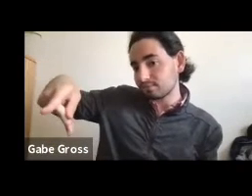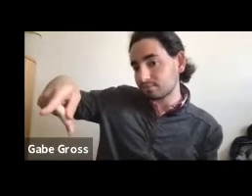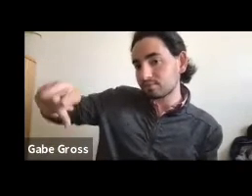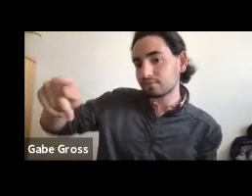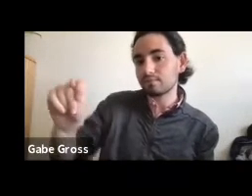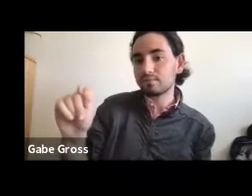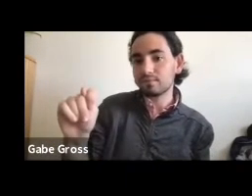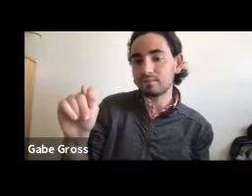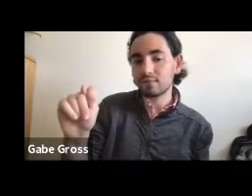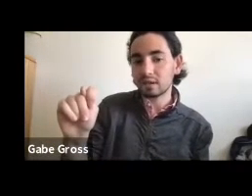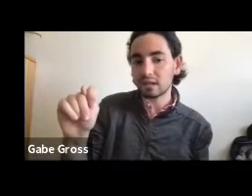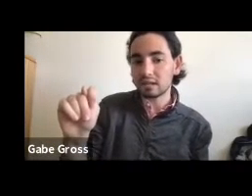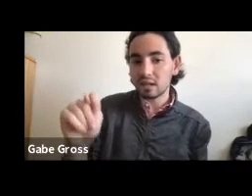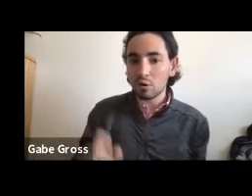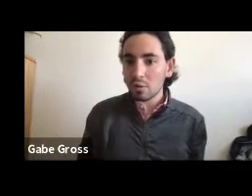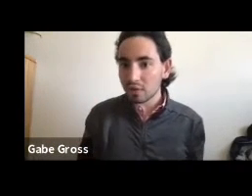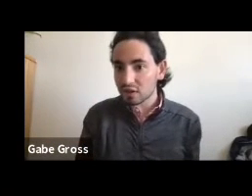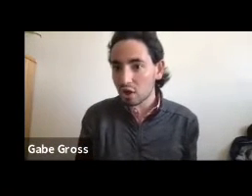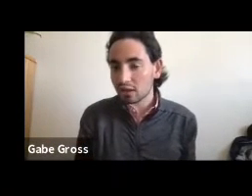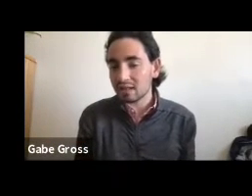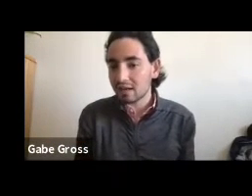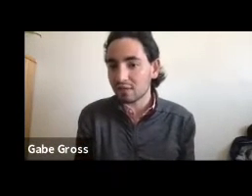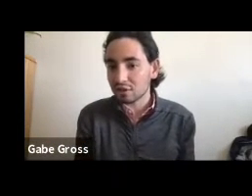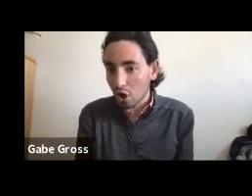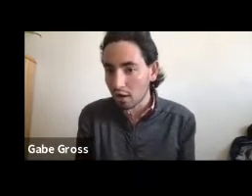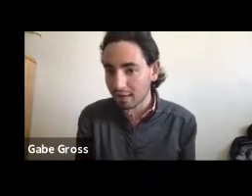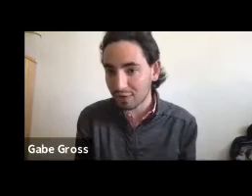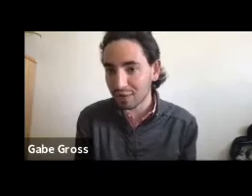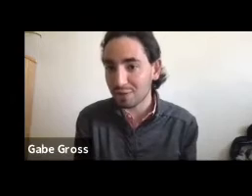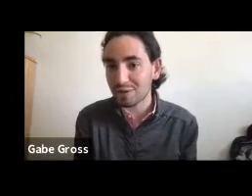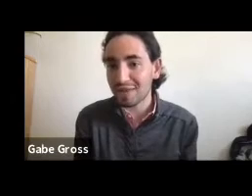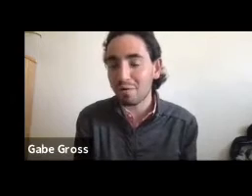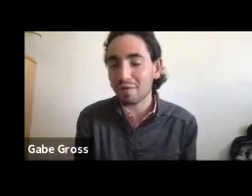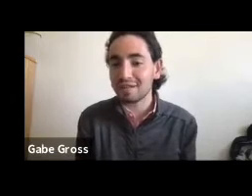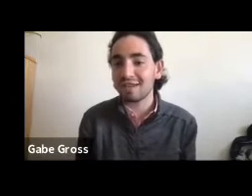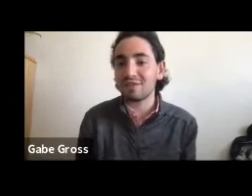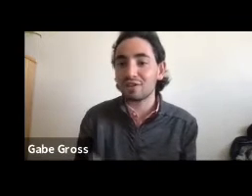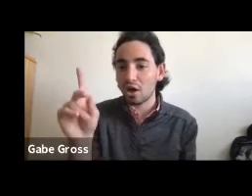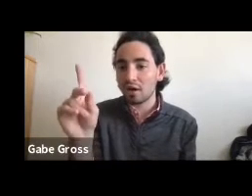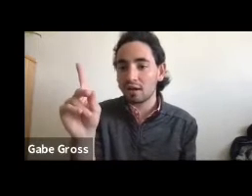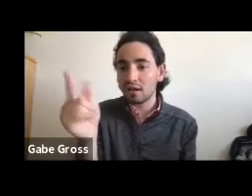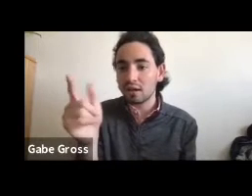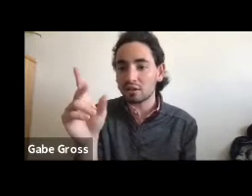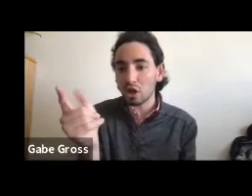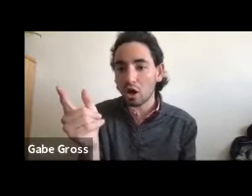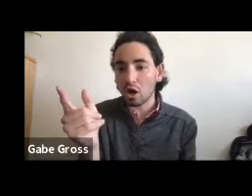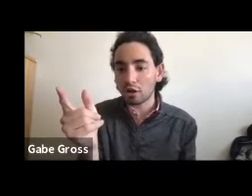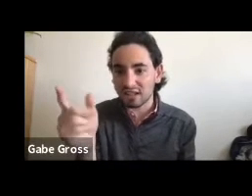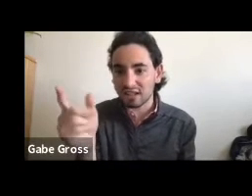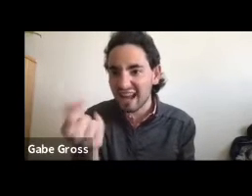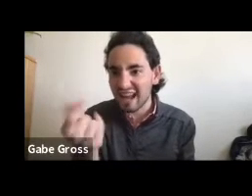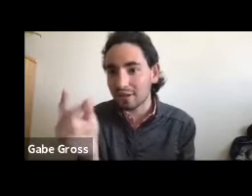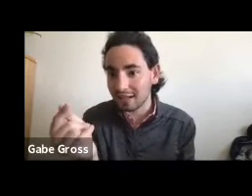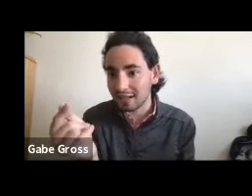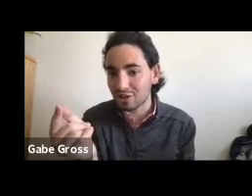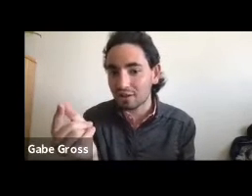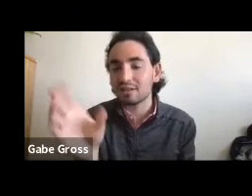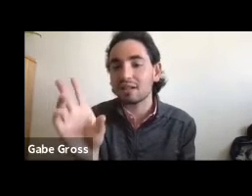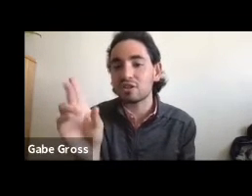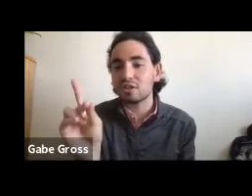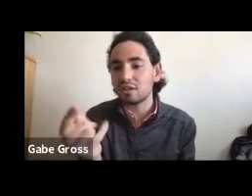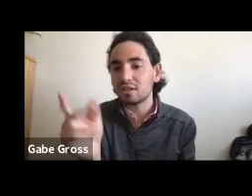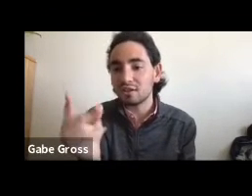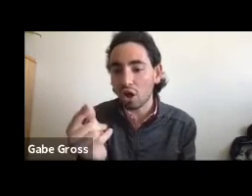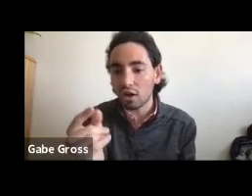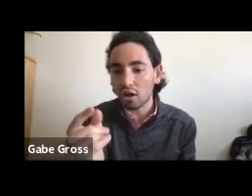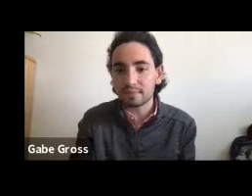an apartment. Nice. What about the song sign for dog? I don't think we learned that one. The sign for dog is dog, just like you're